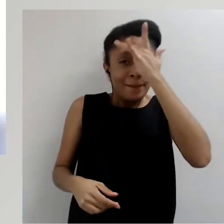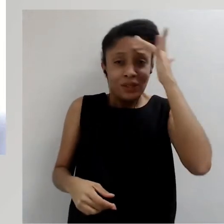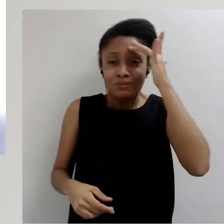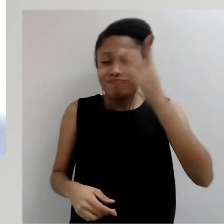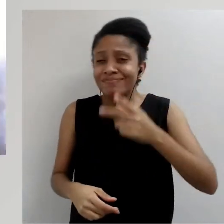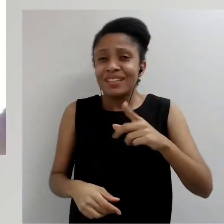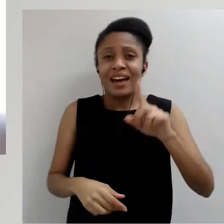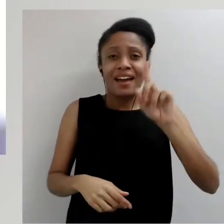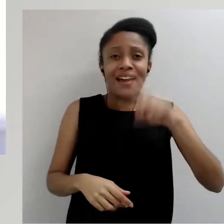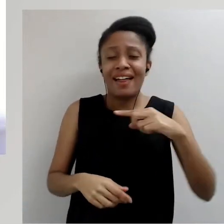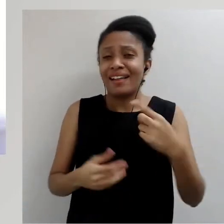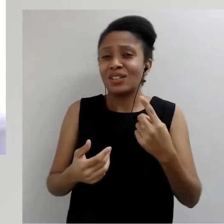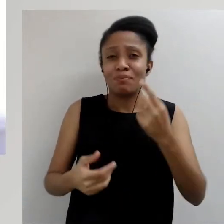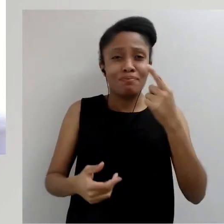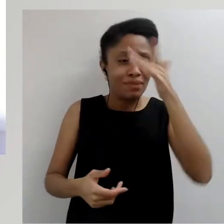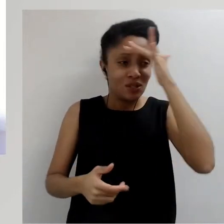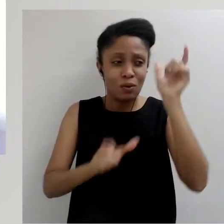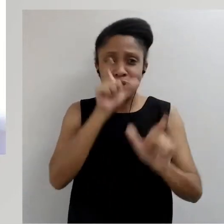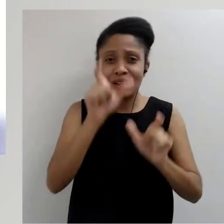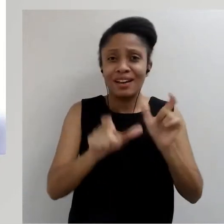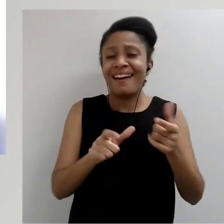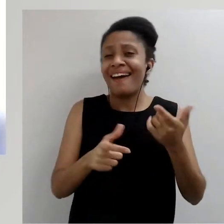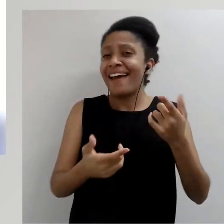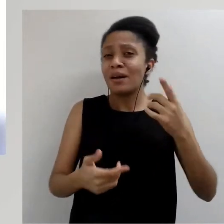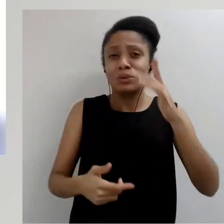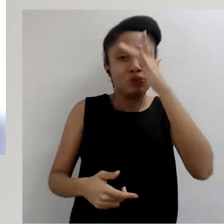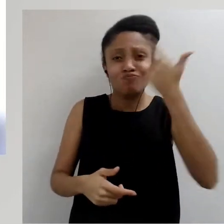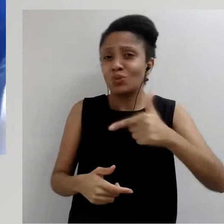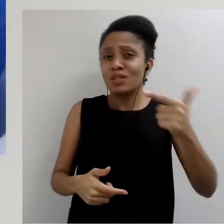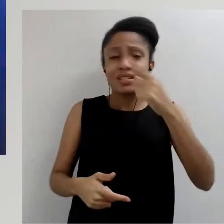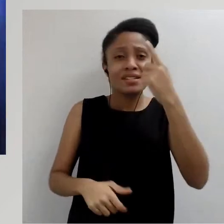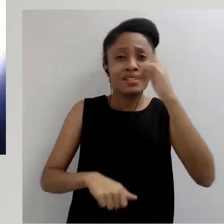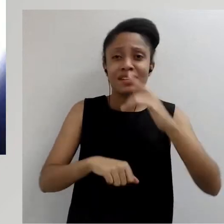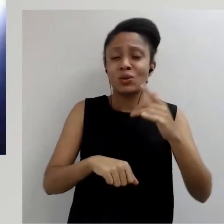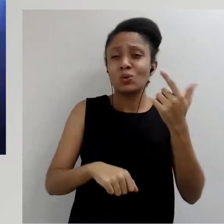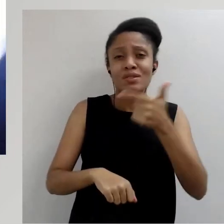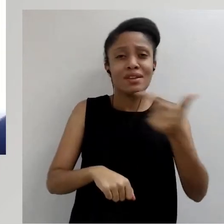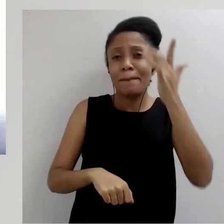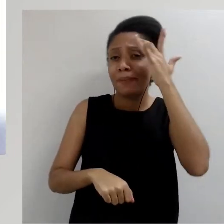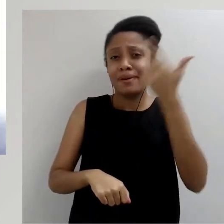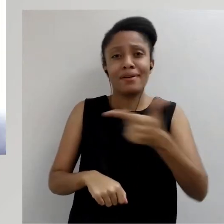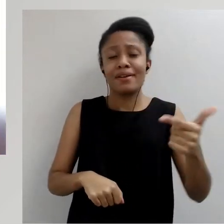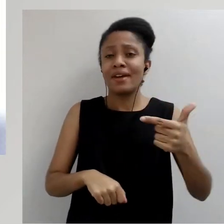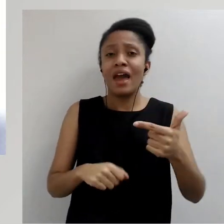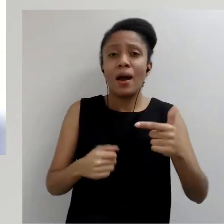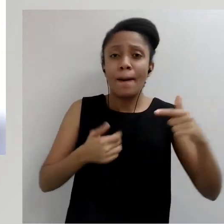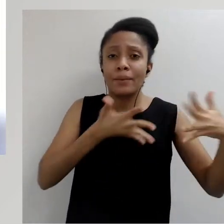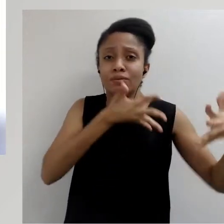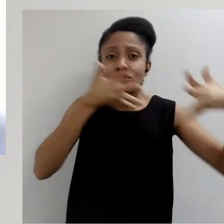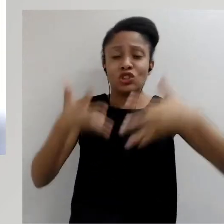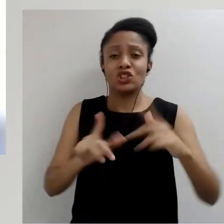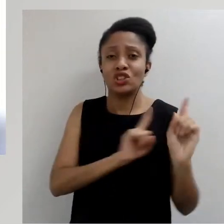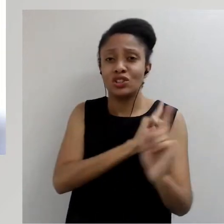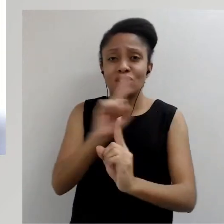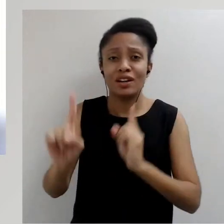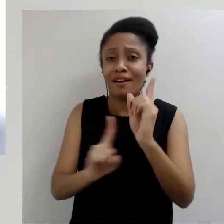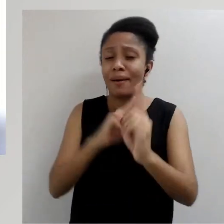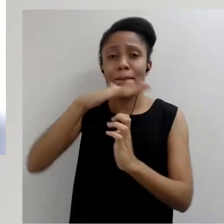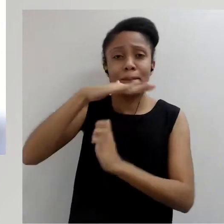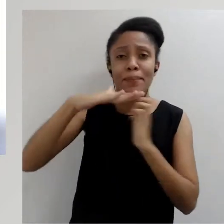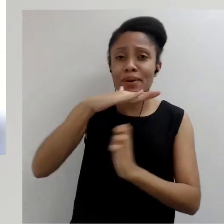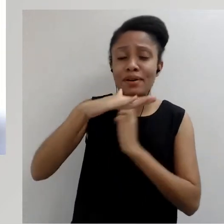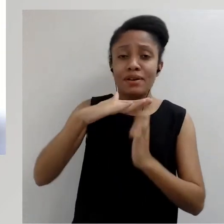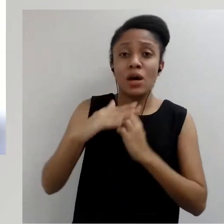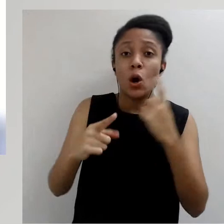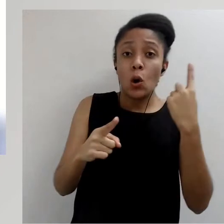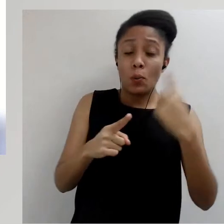had a cartridge and that's how we worked. The Osazol plate was there one day